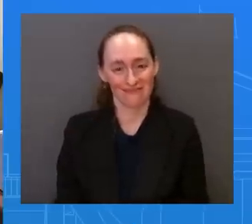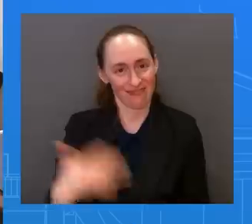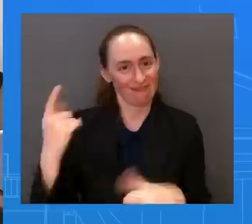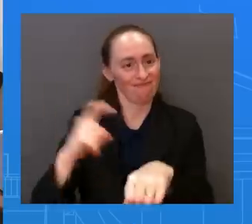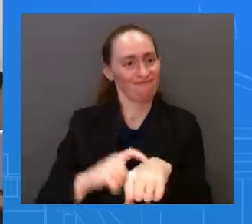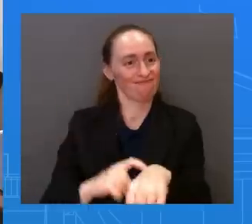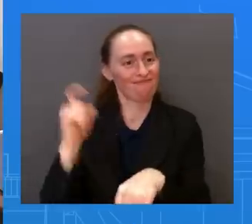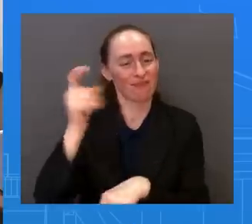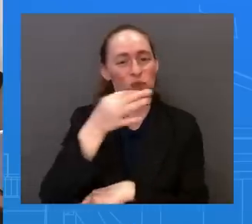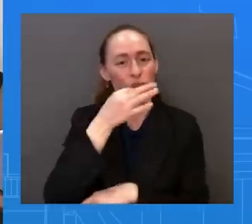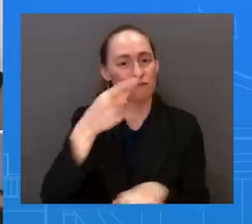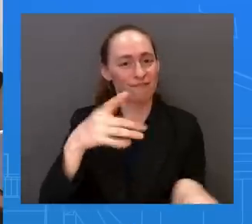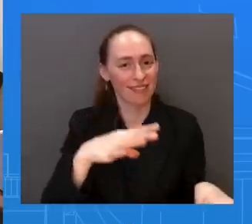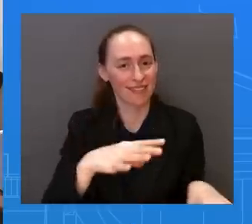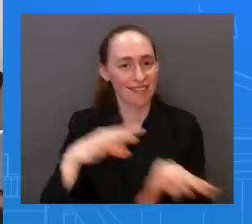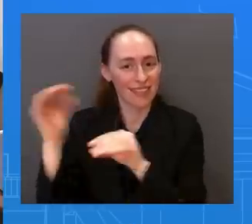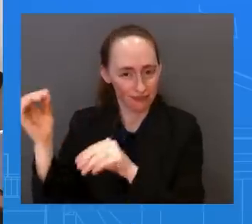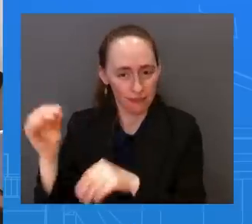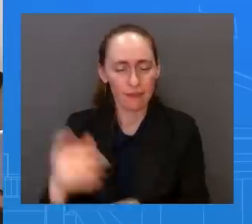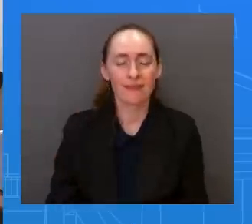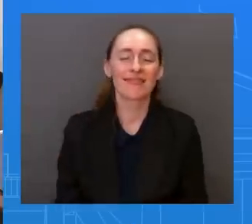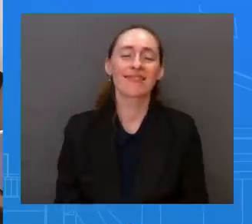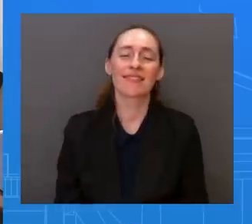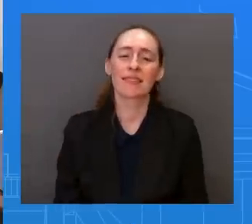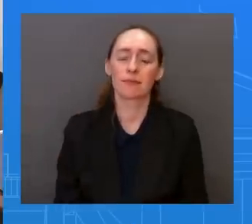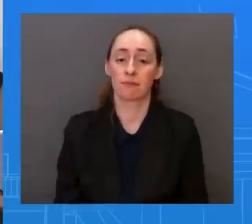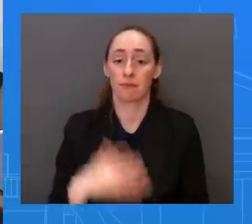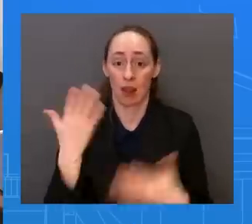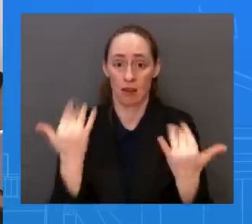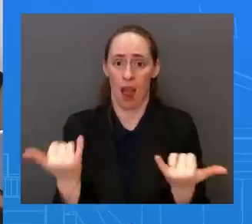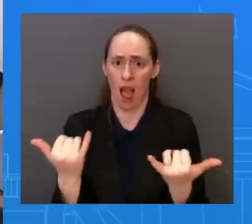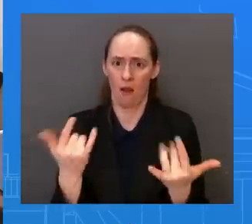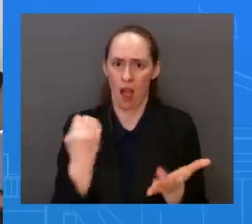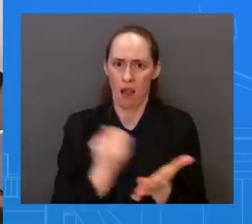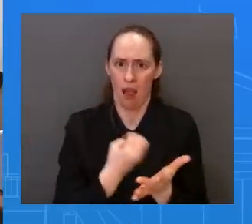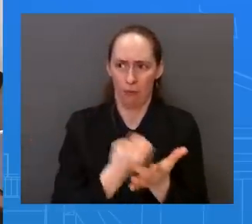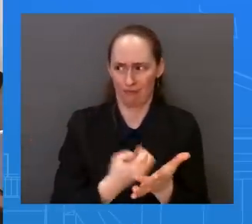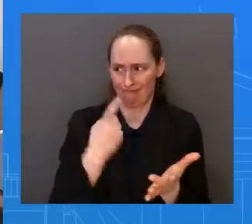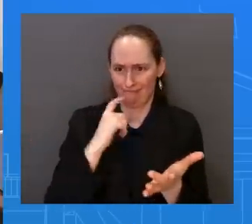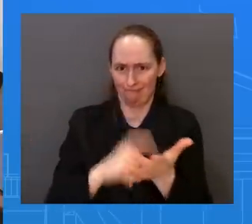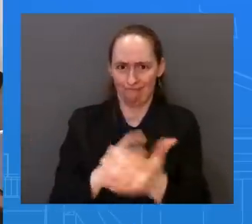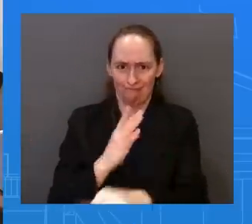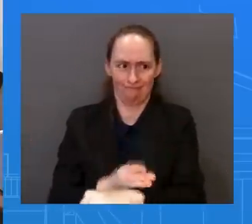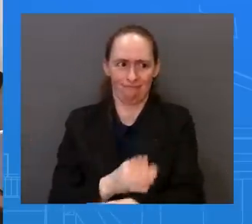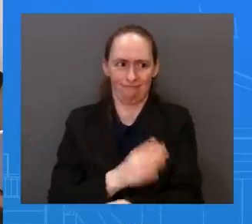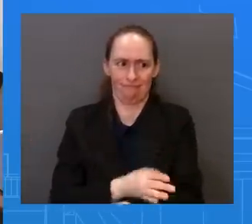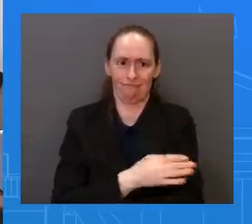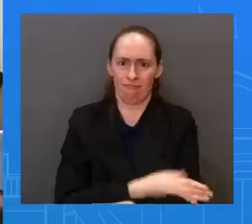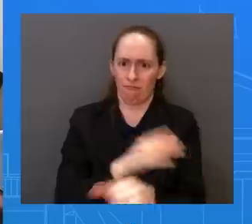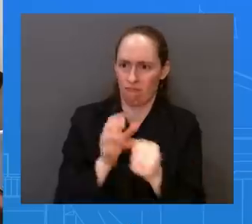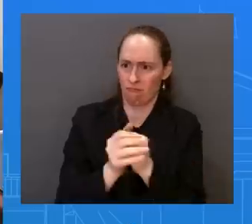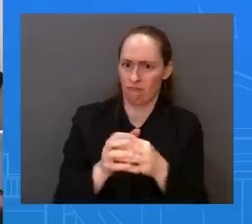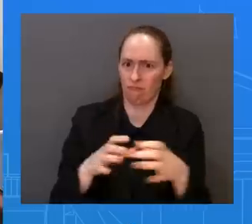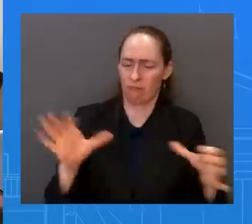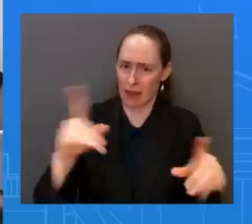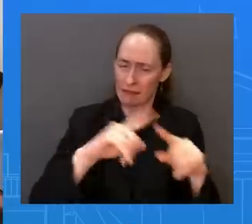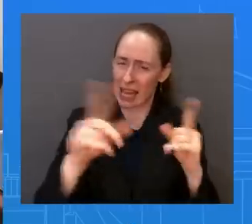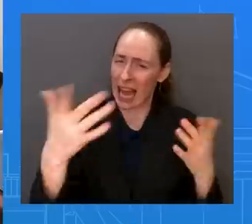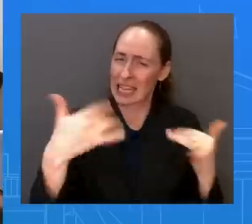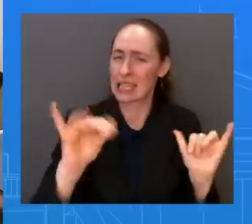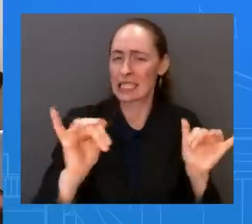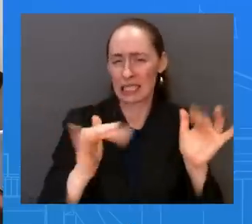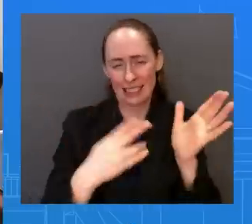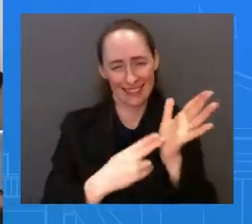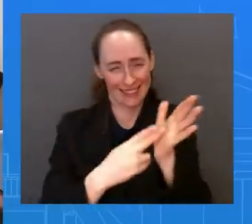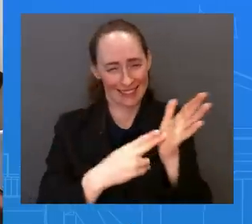and you guys have cited those statistics, but a lot of Americans still aren't feeling it. Polling shows that as well. What kind of message can President Biden